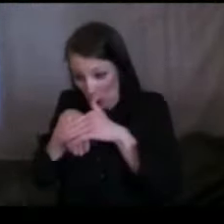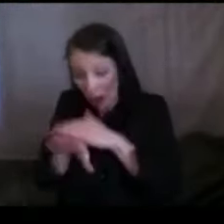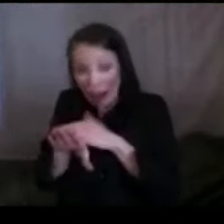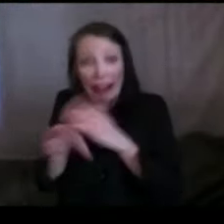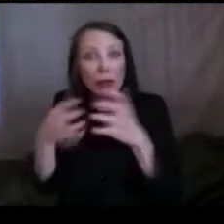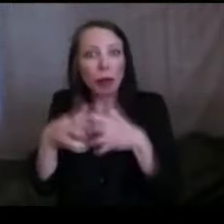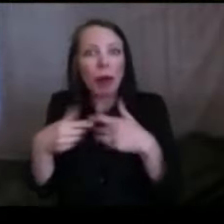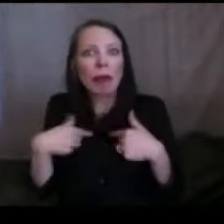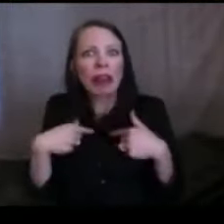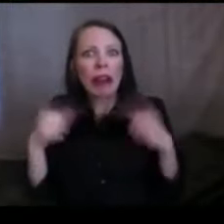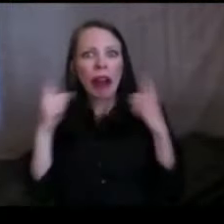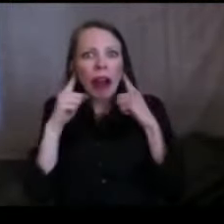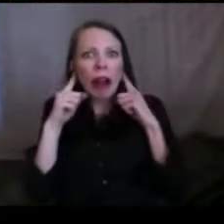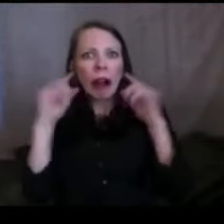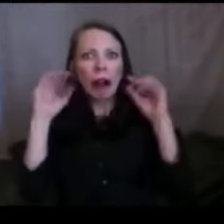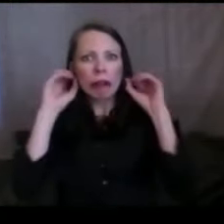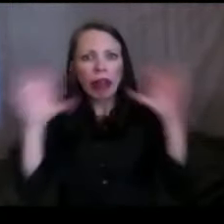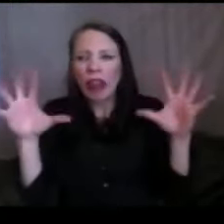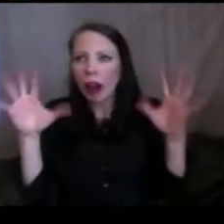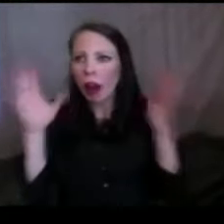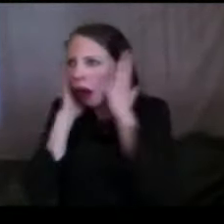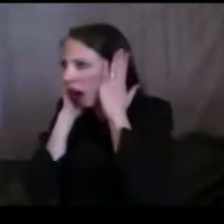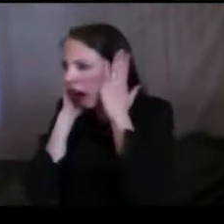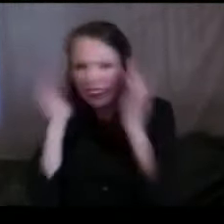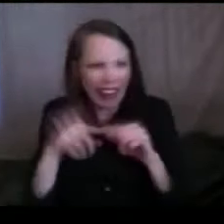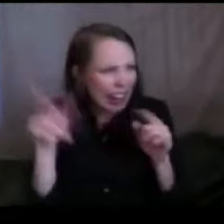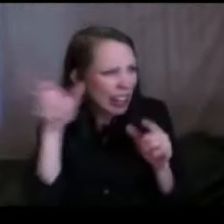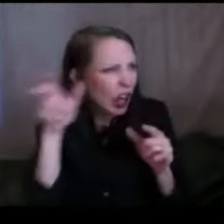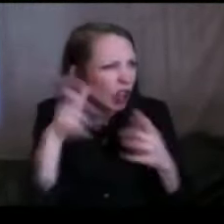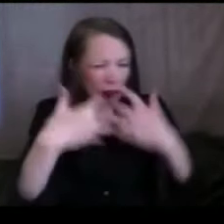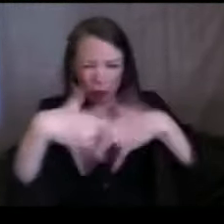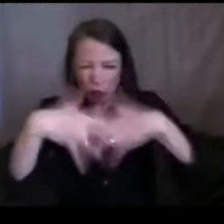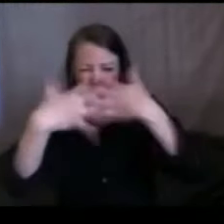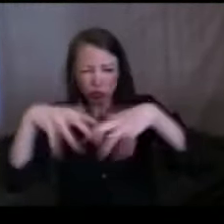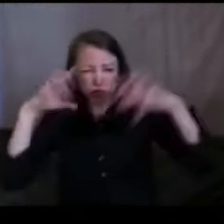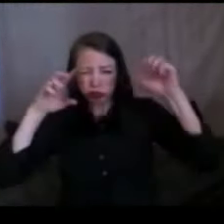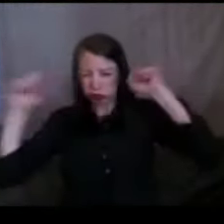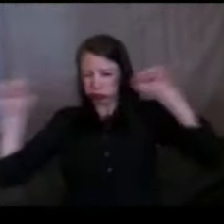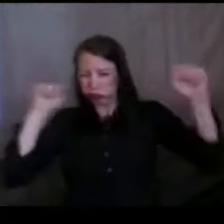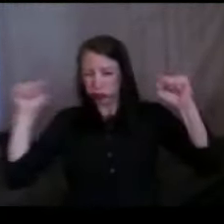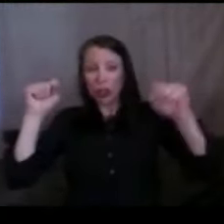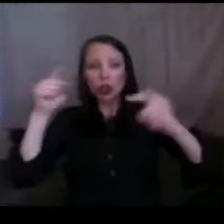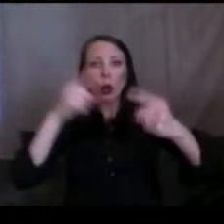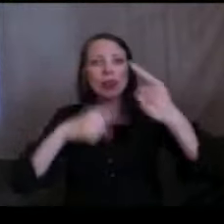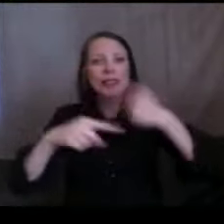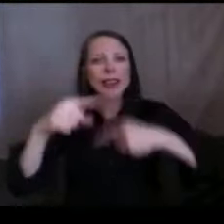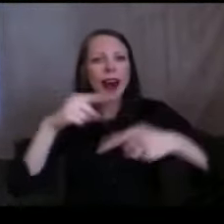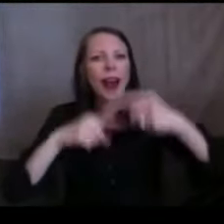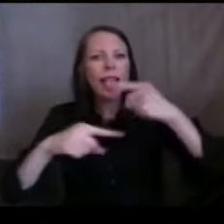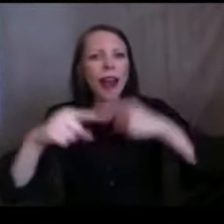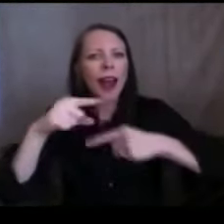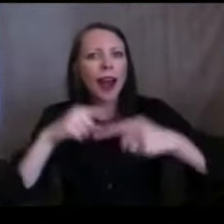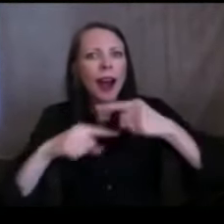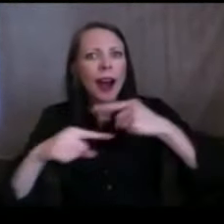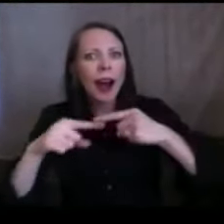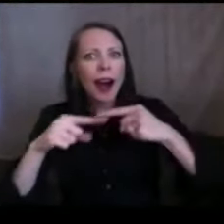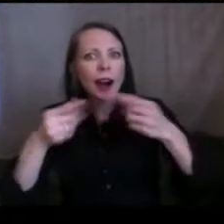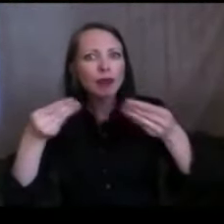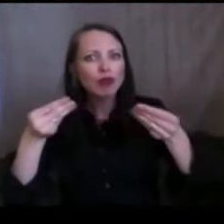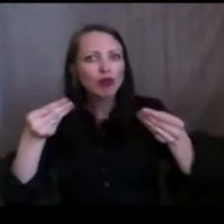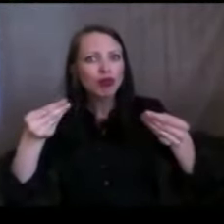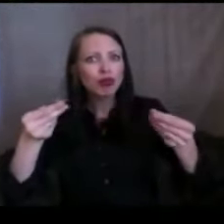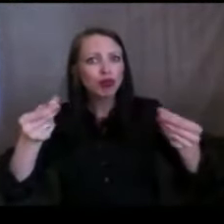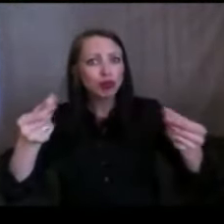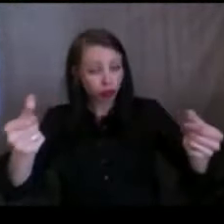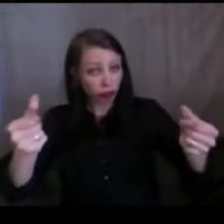anything. And so it would seem obvious that sign communication would work very well in the plant. Is